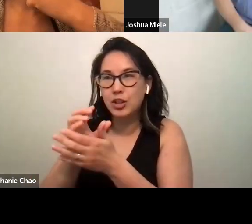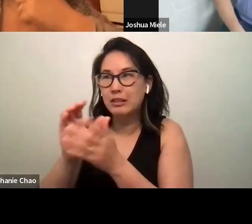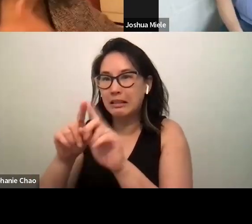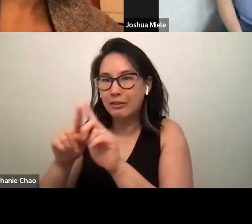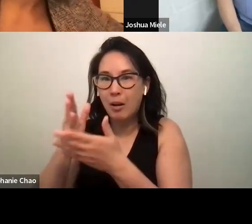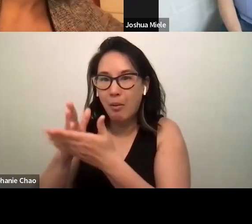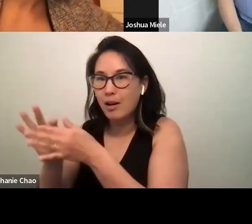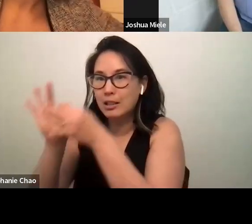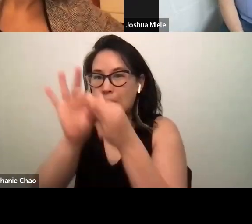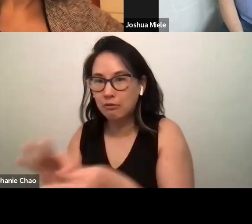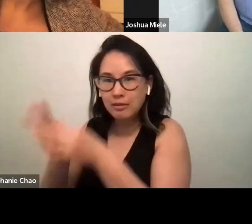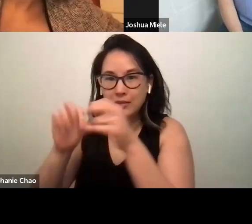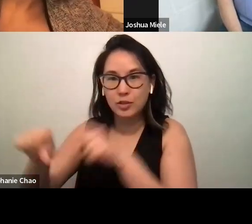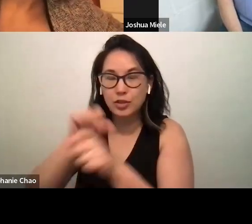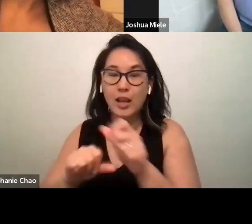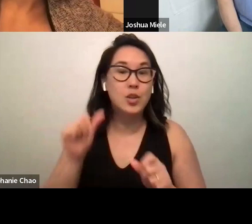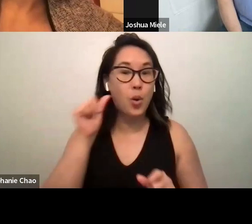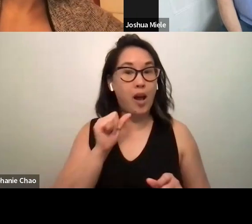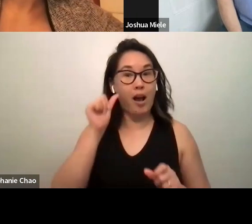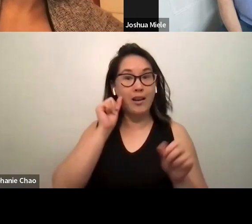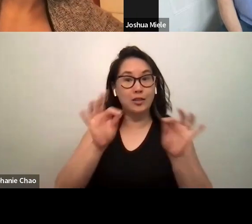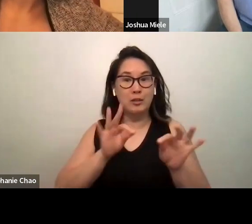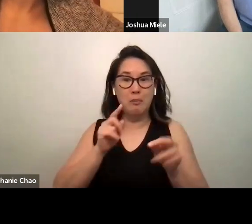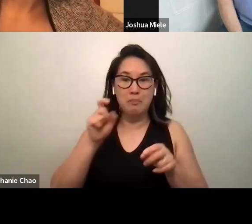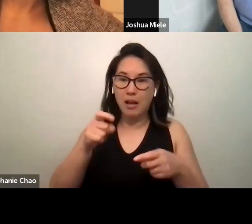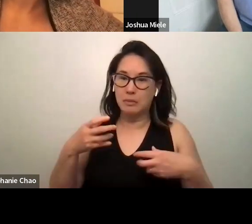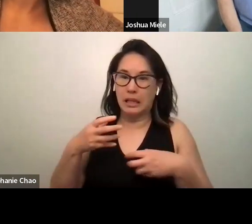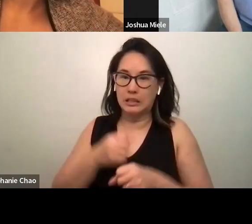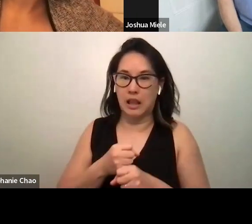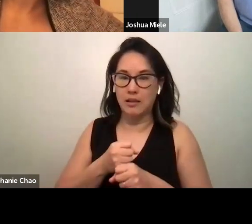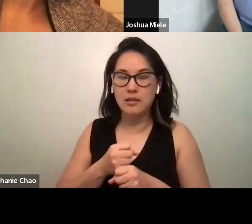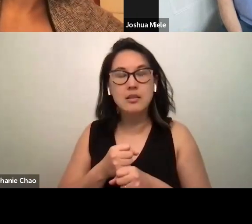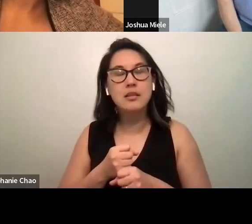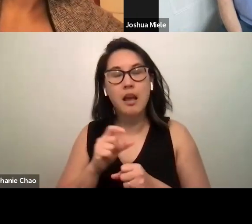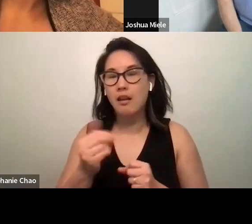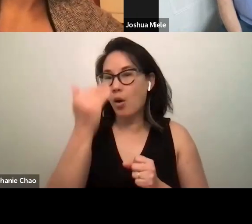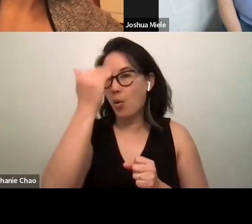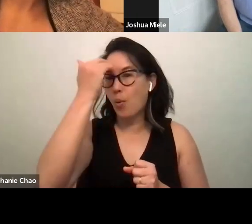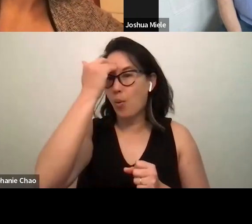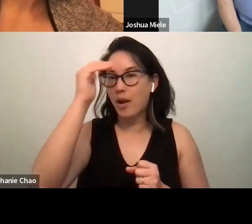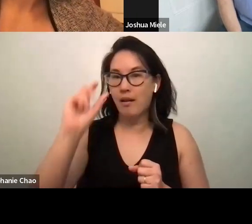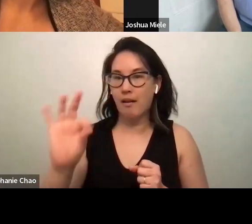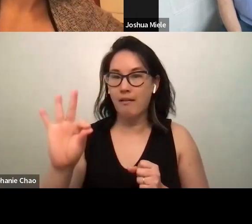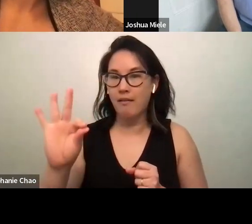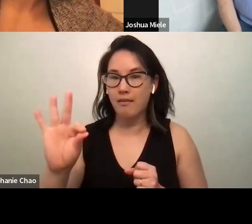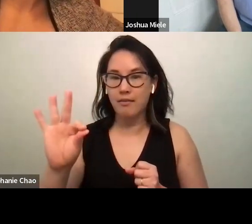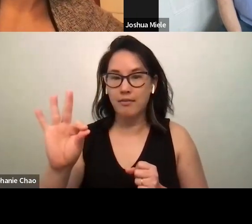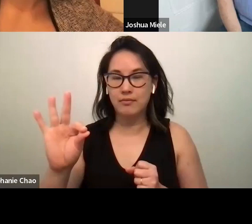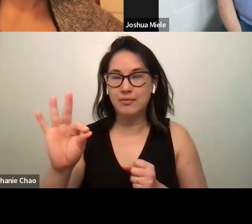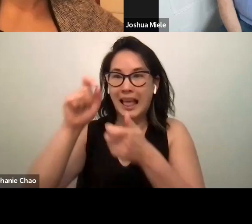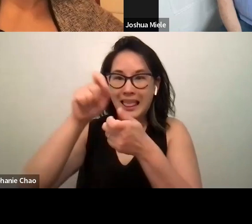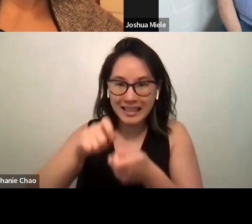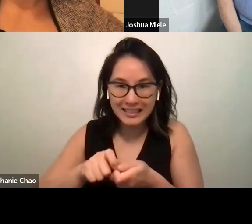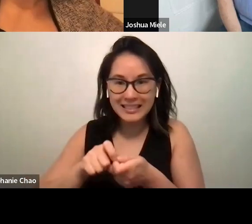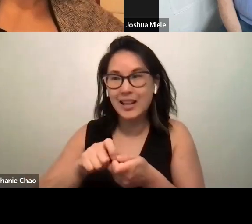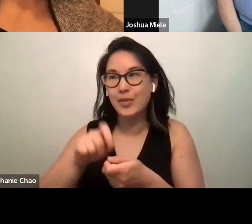audio description needs to be extremely concise and conscious of the details that need